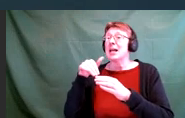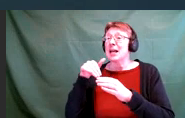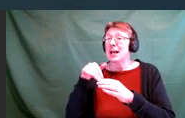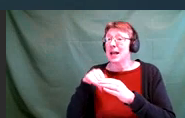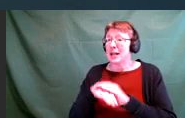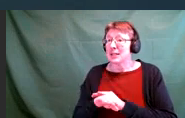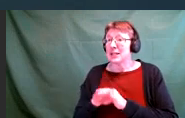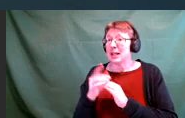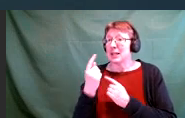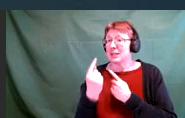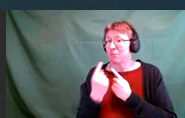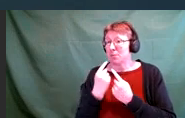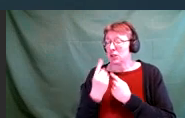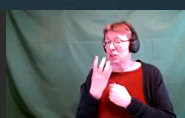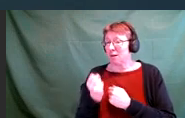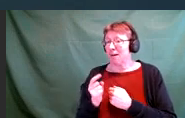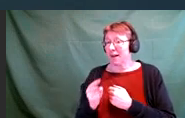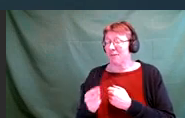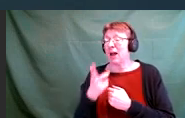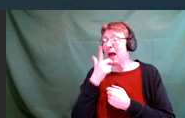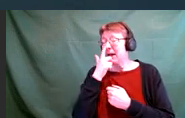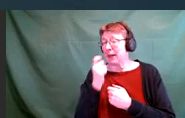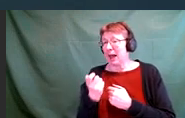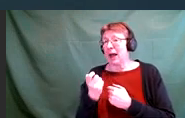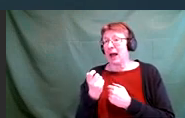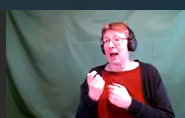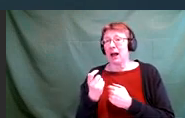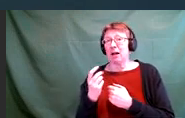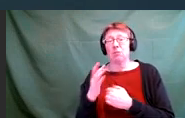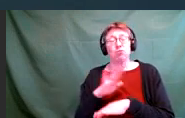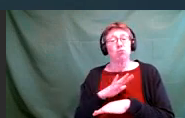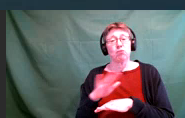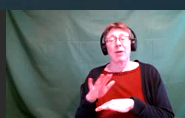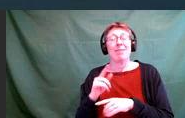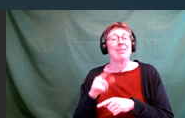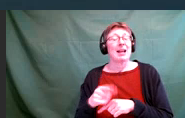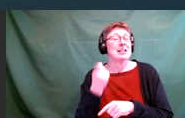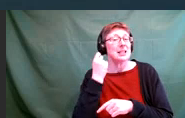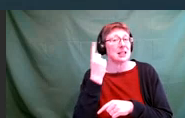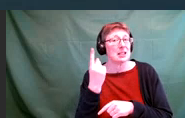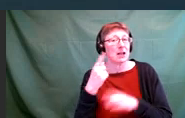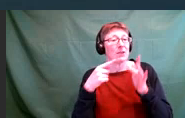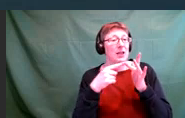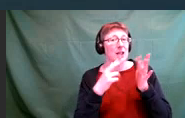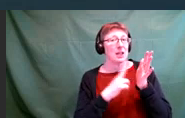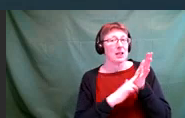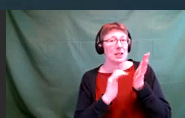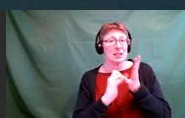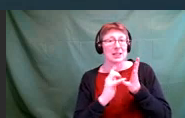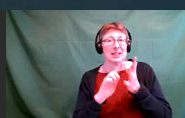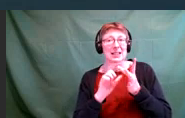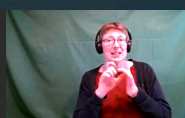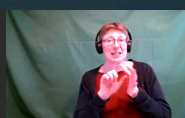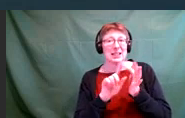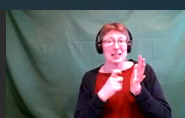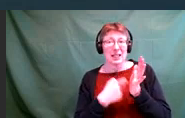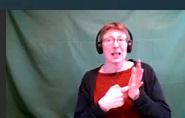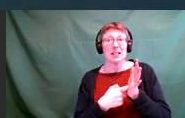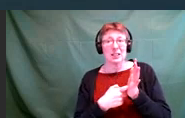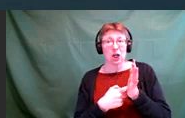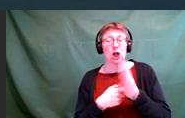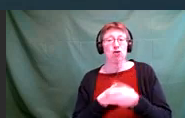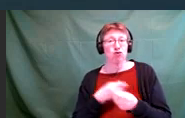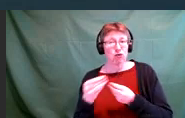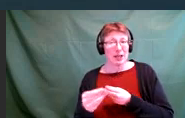returns. And that's the concept of insider trading. Again, we talked about last